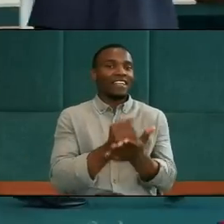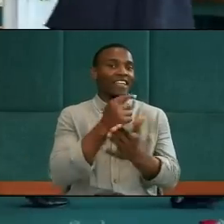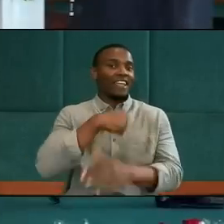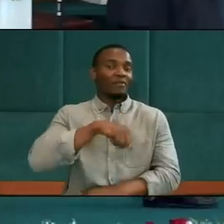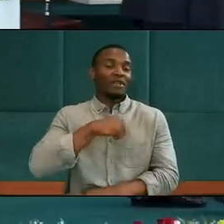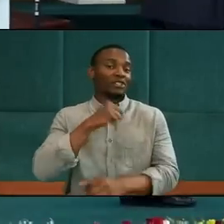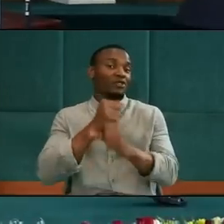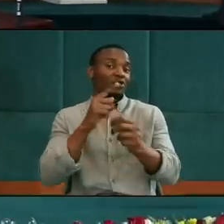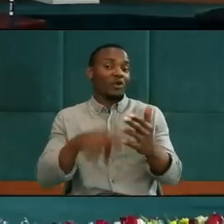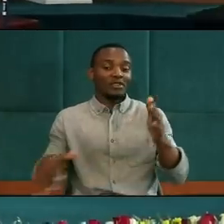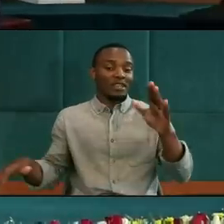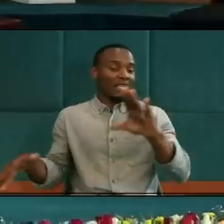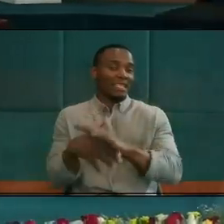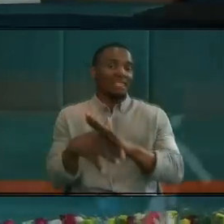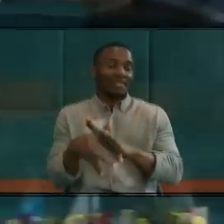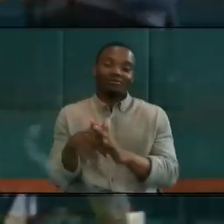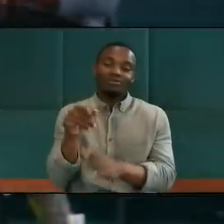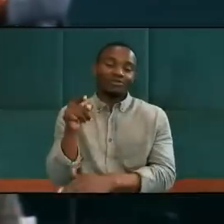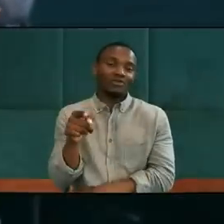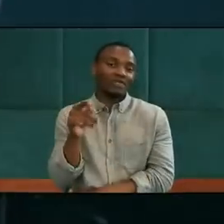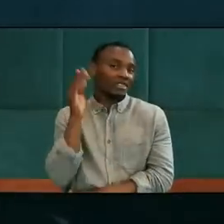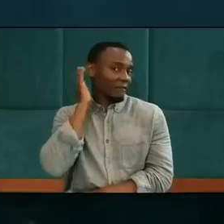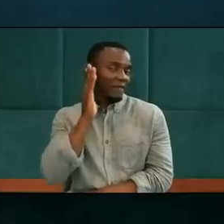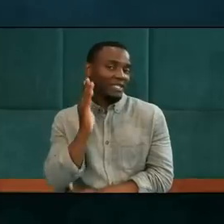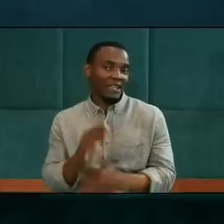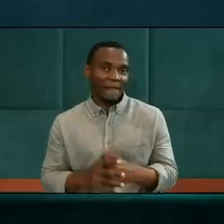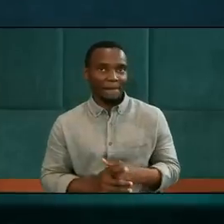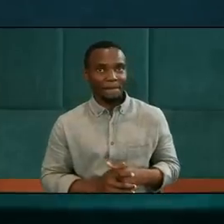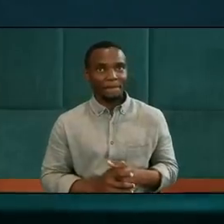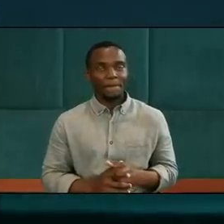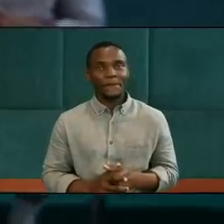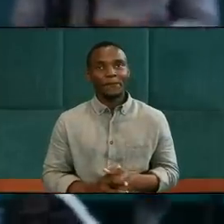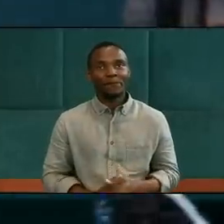to remove him from the team?